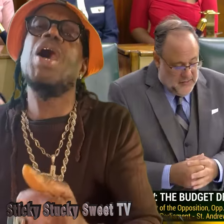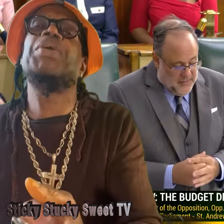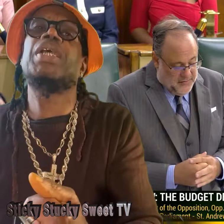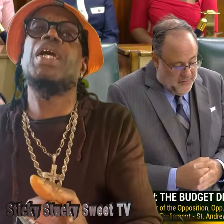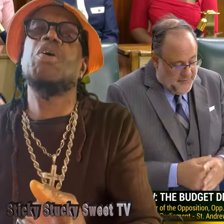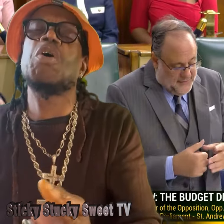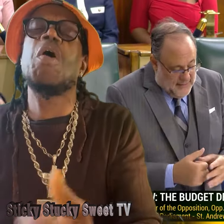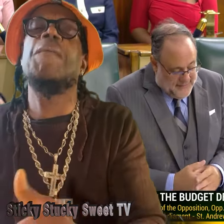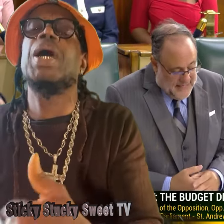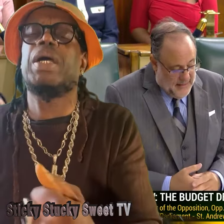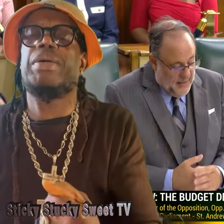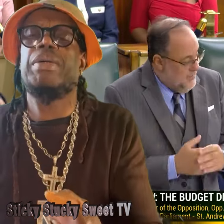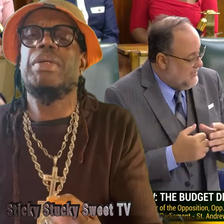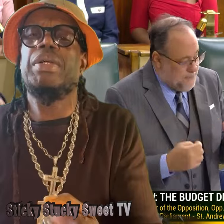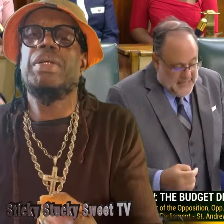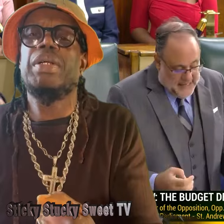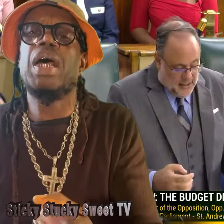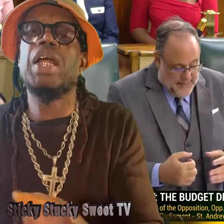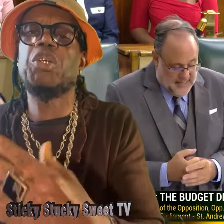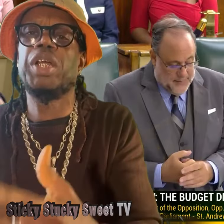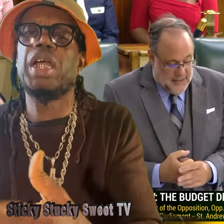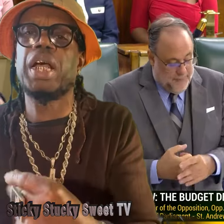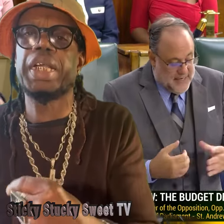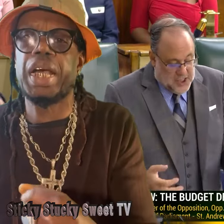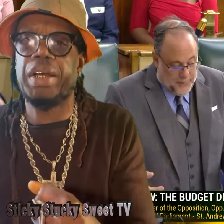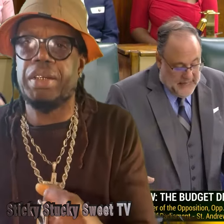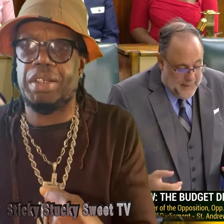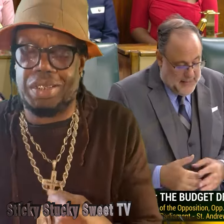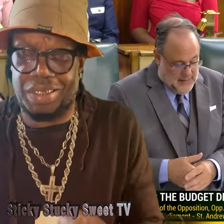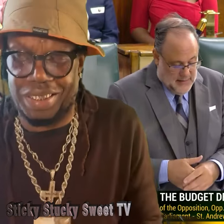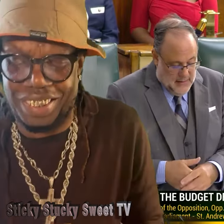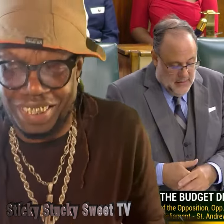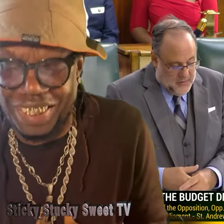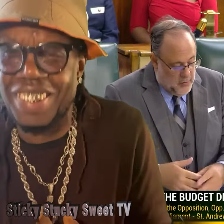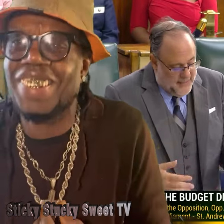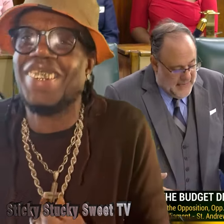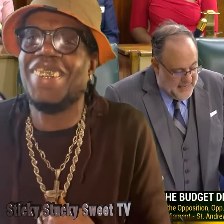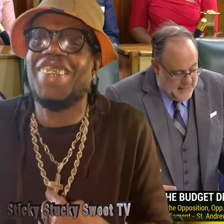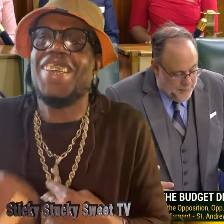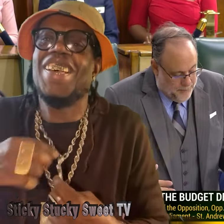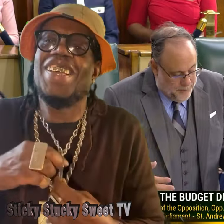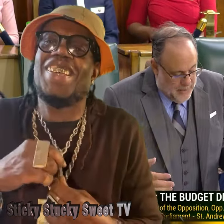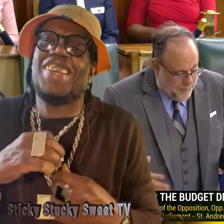Everett Warmington now, come back, and I trace like a girl.